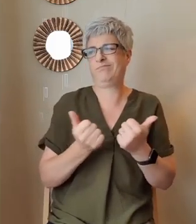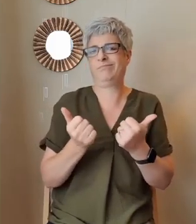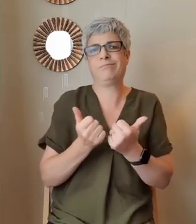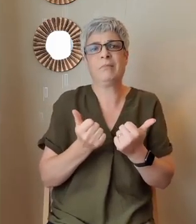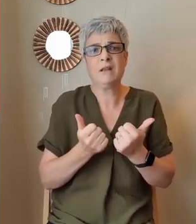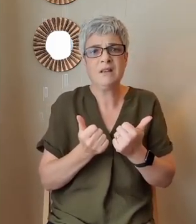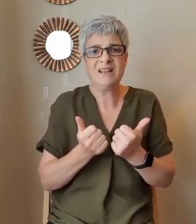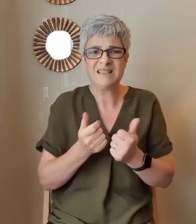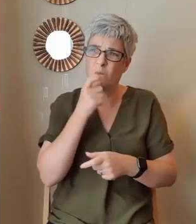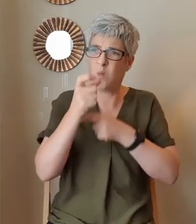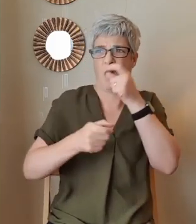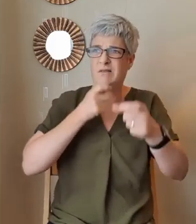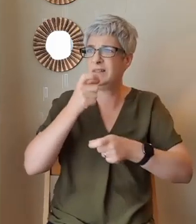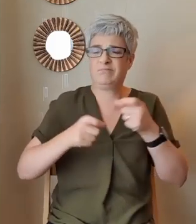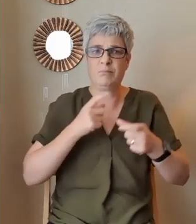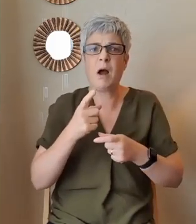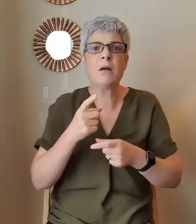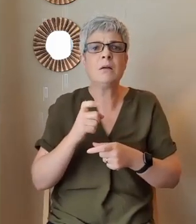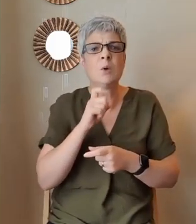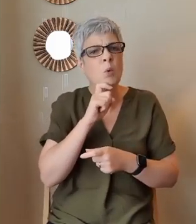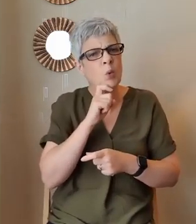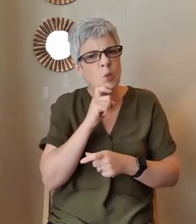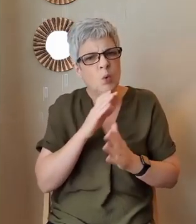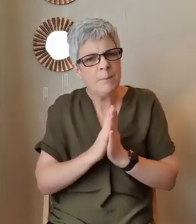words out, but who we pray to,